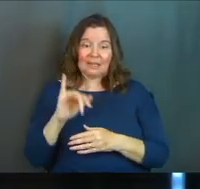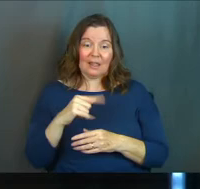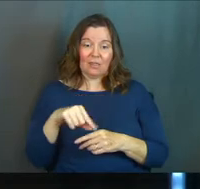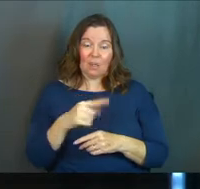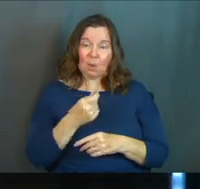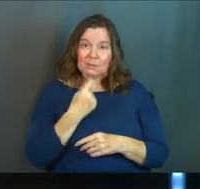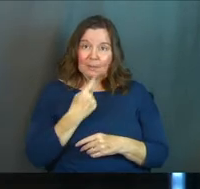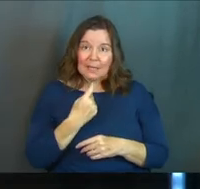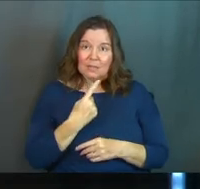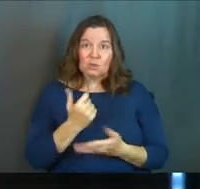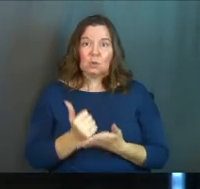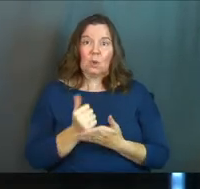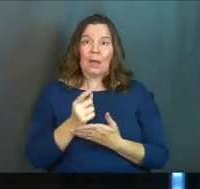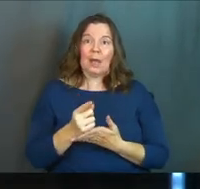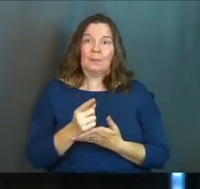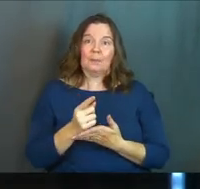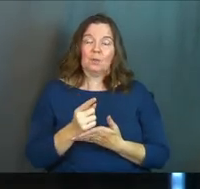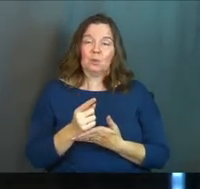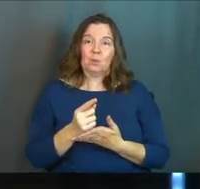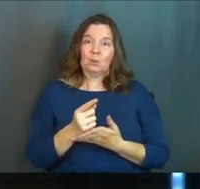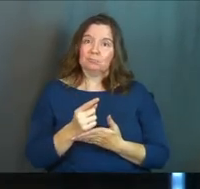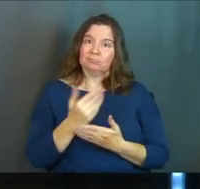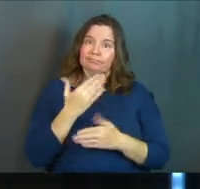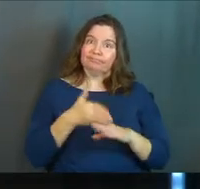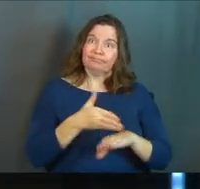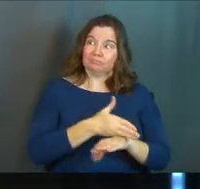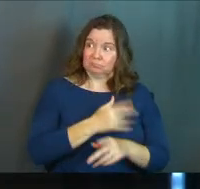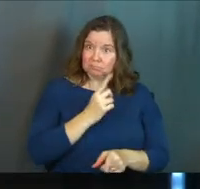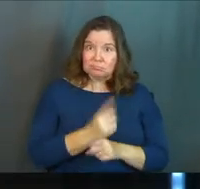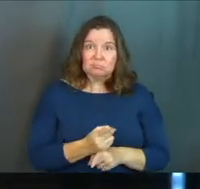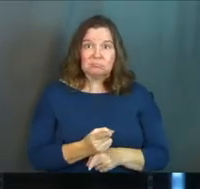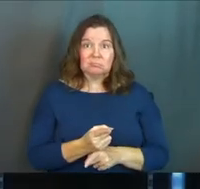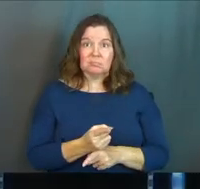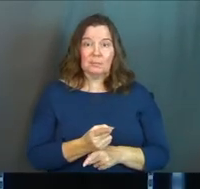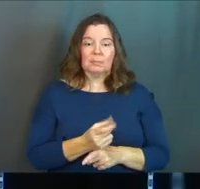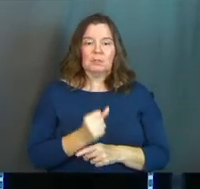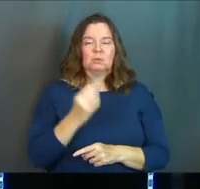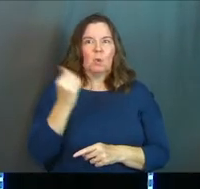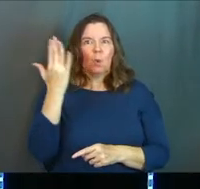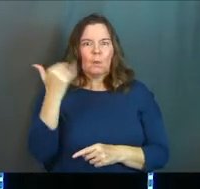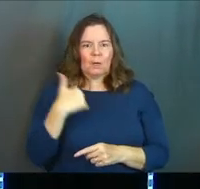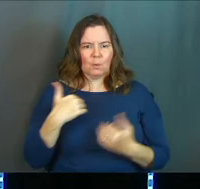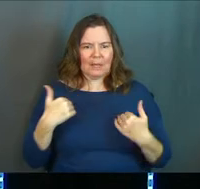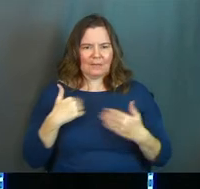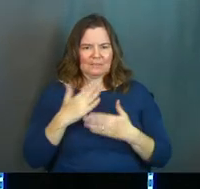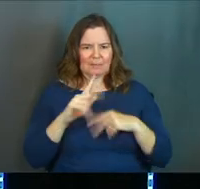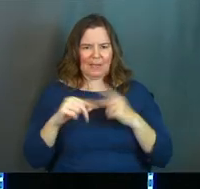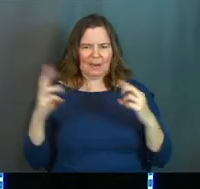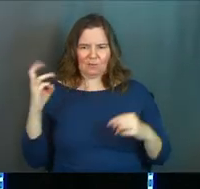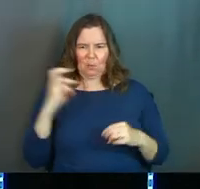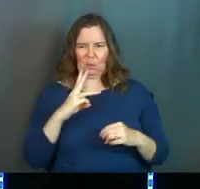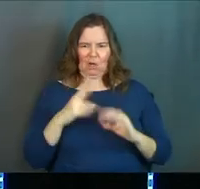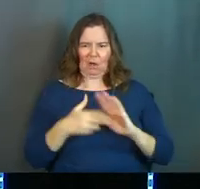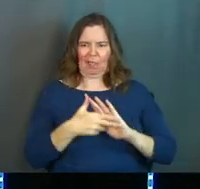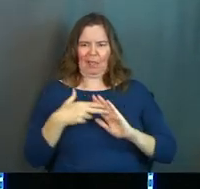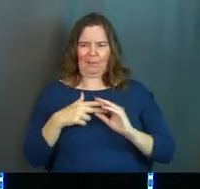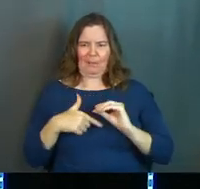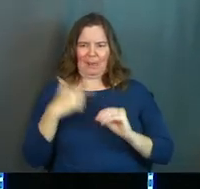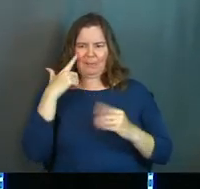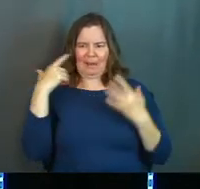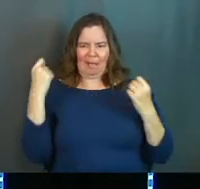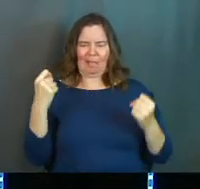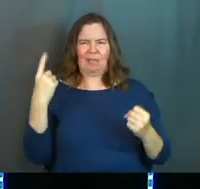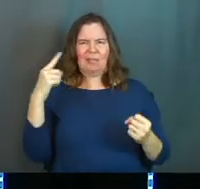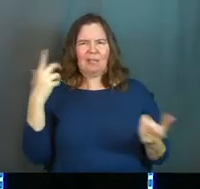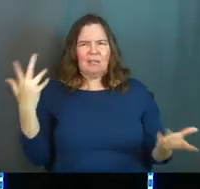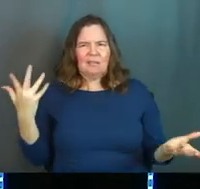in those pills to help you be all you can be. Amen? Amen. So why do we have some kind of weird stigma about mental